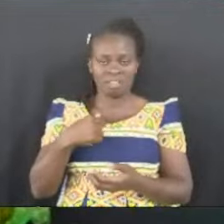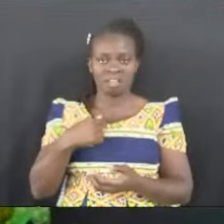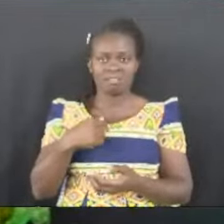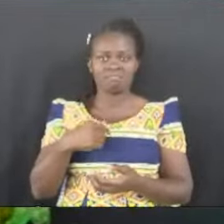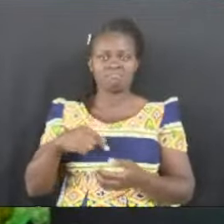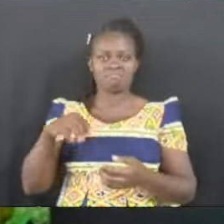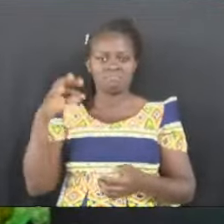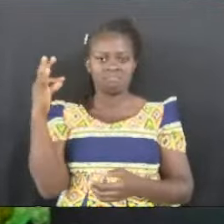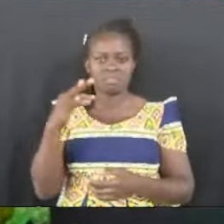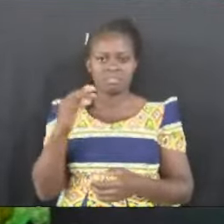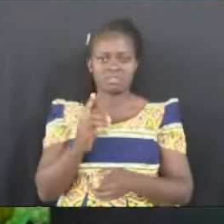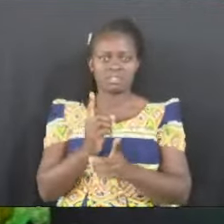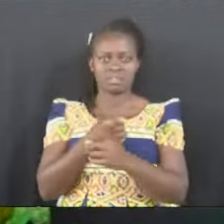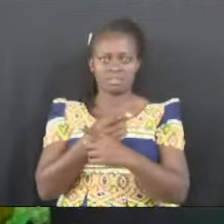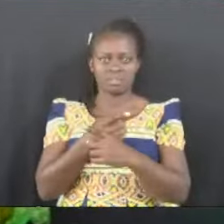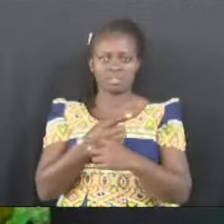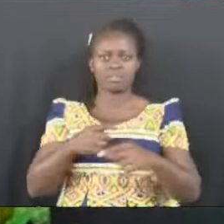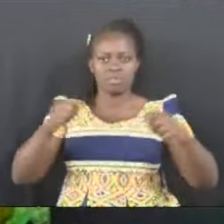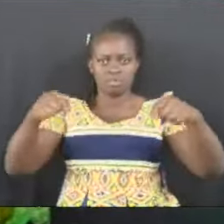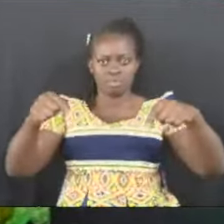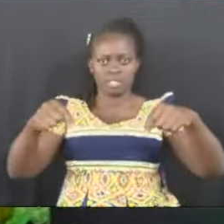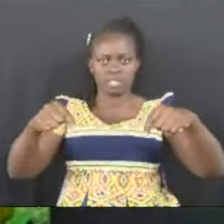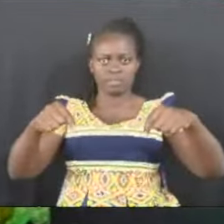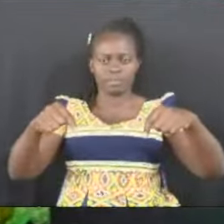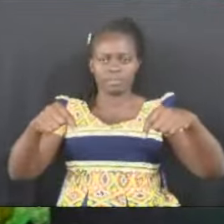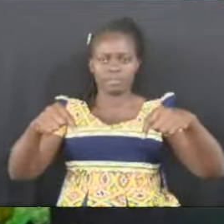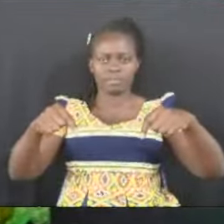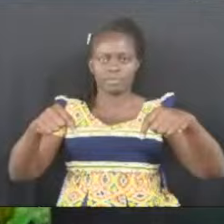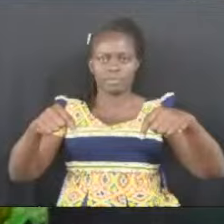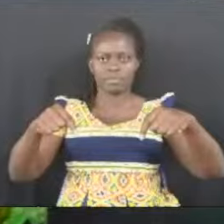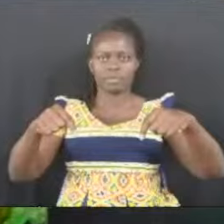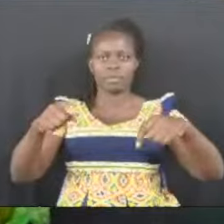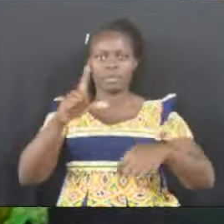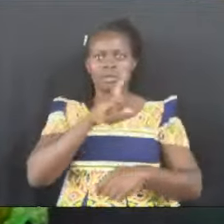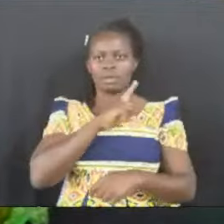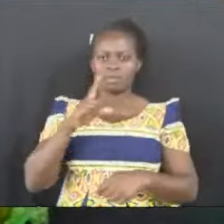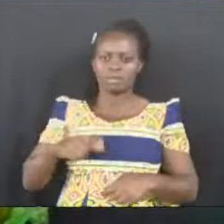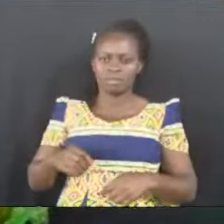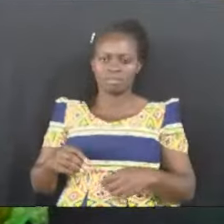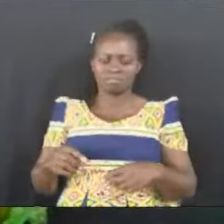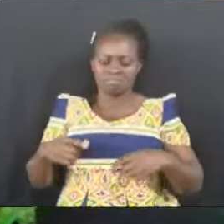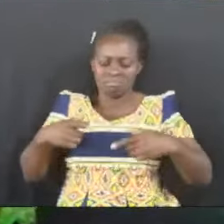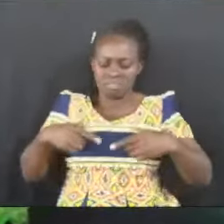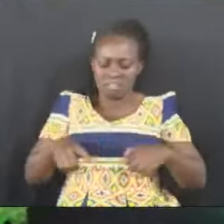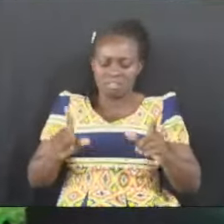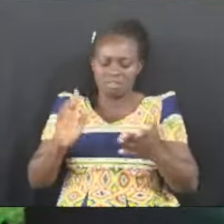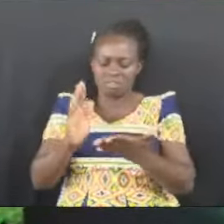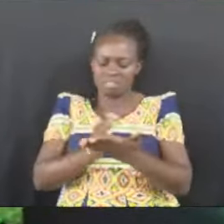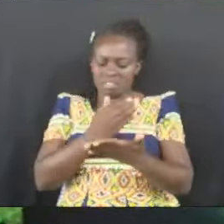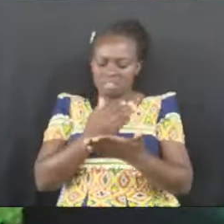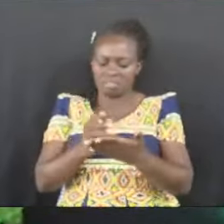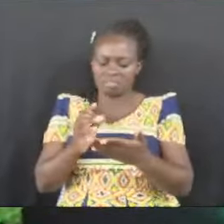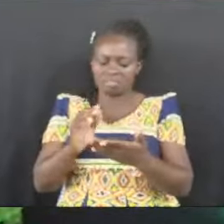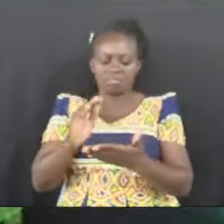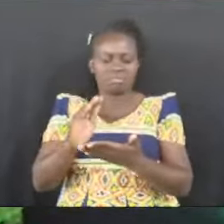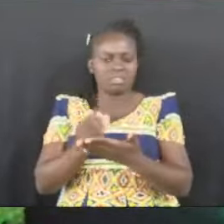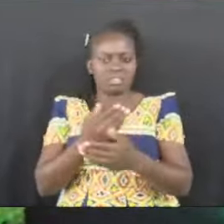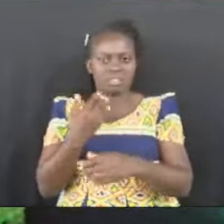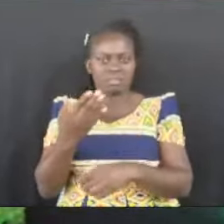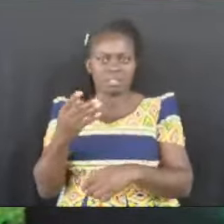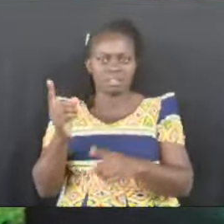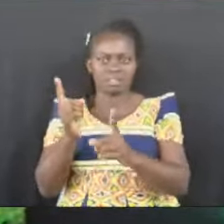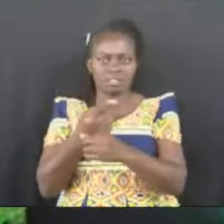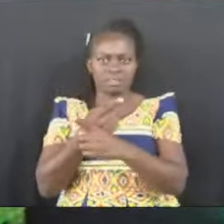specifically. Today, the Lord put in my heart to share something else. But anyway, in